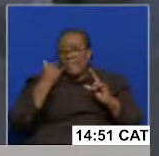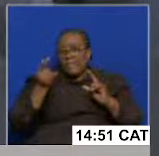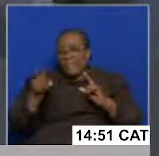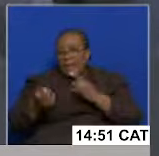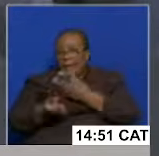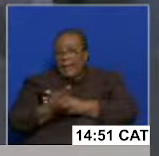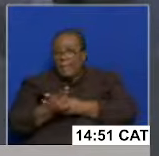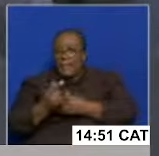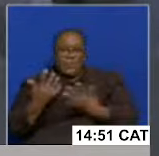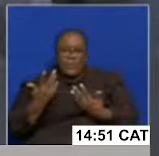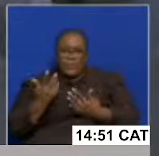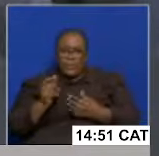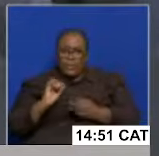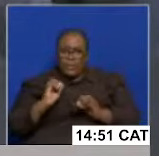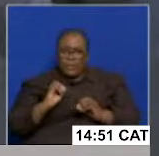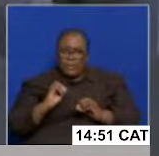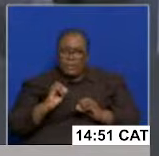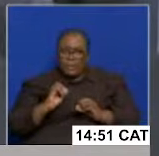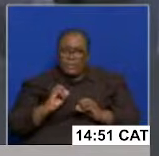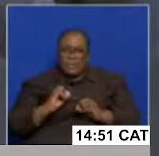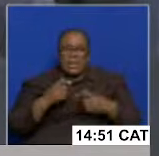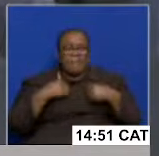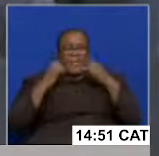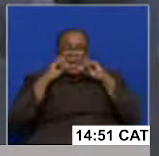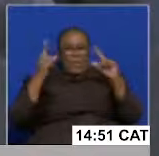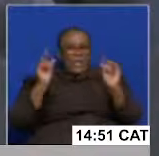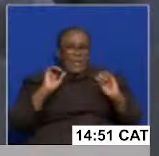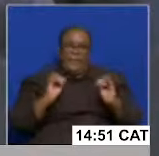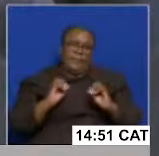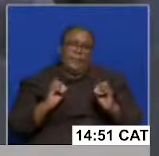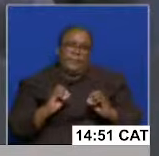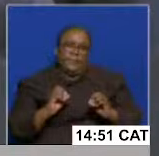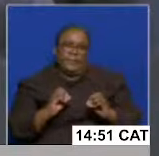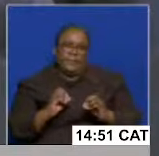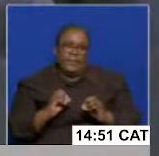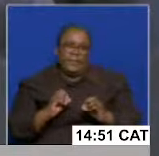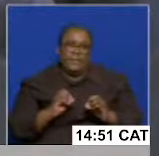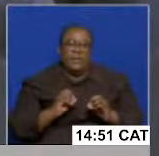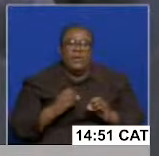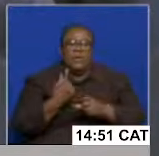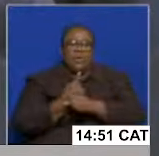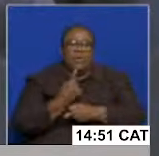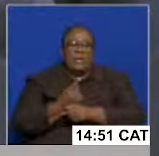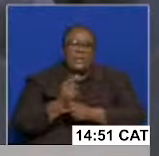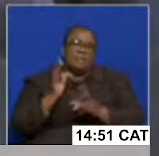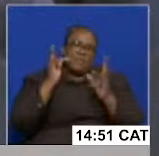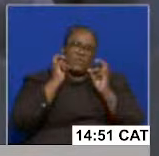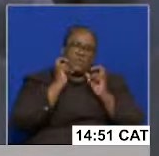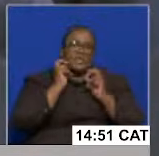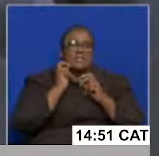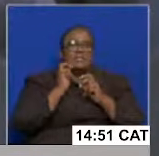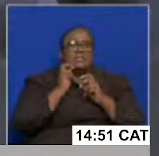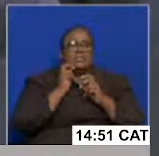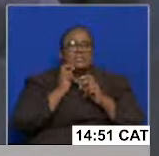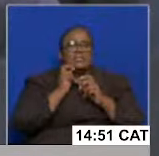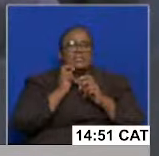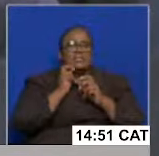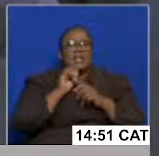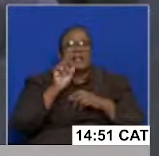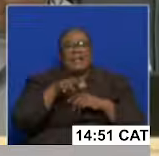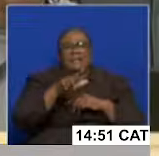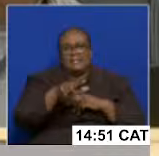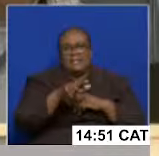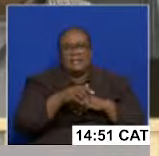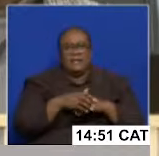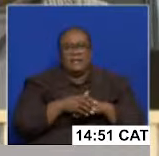No, I was not aware. I only heard later that they were arrested for some offenses that